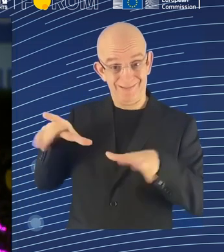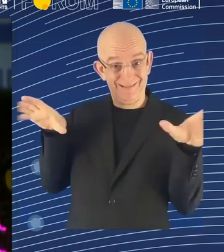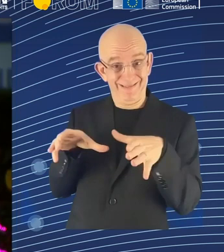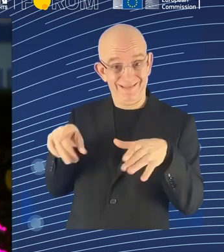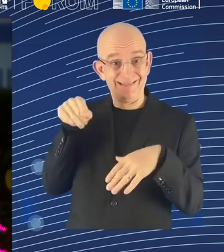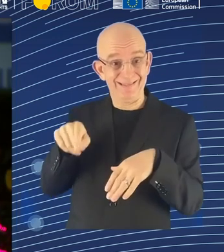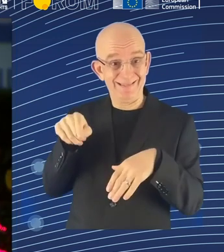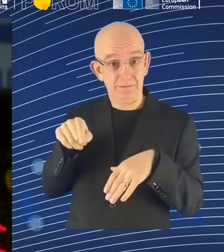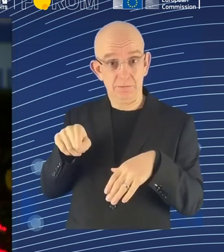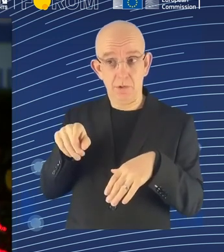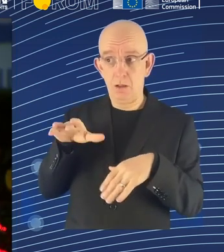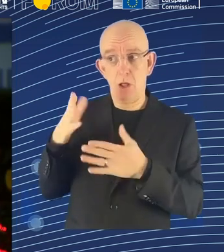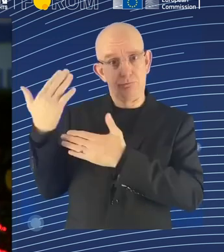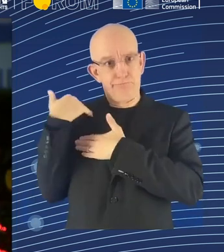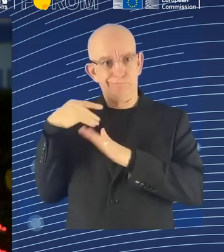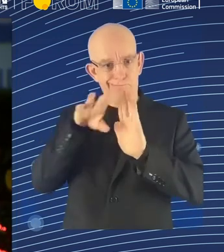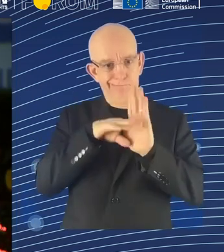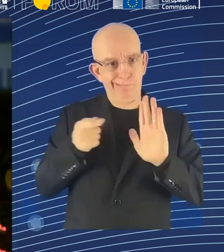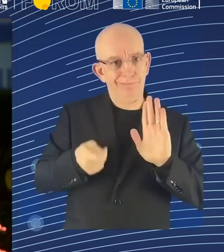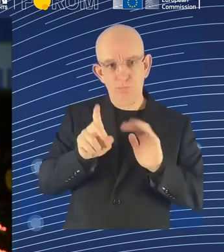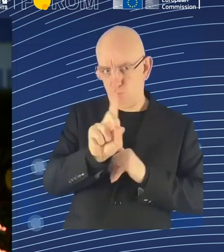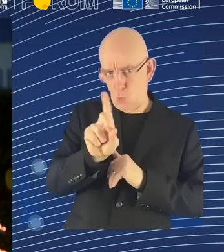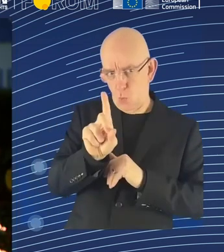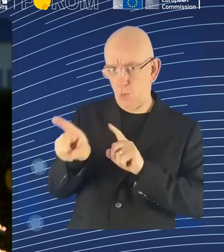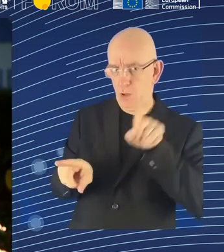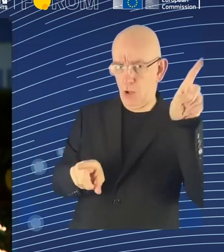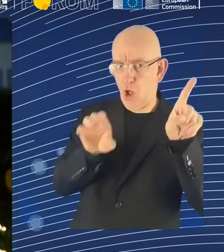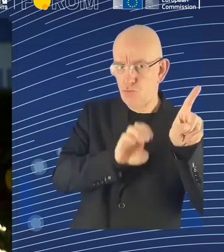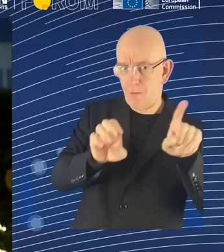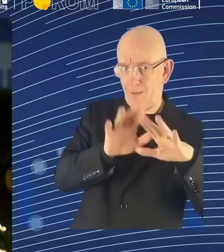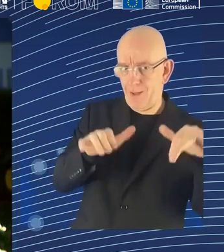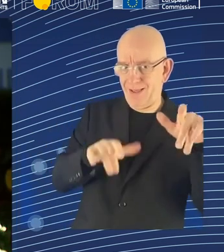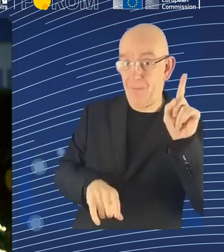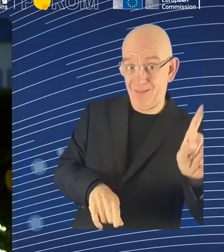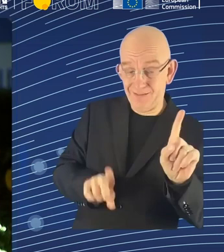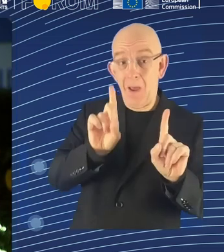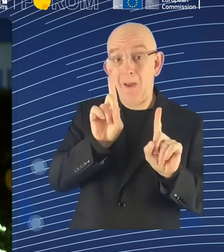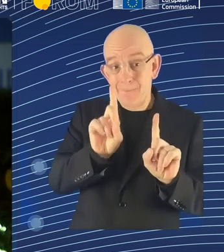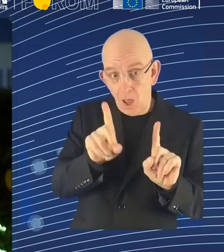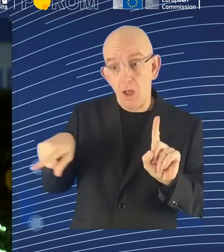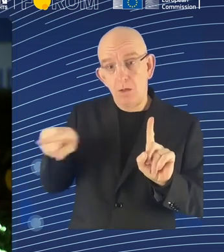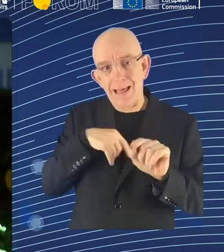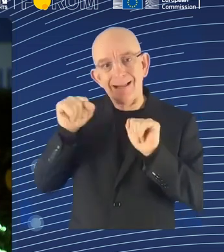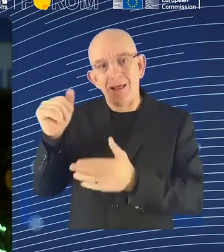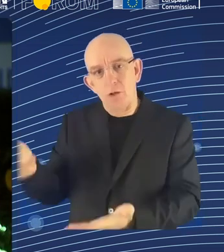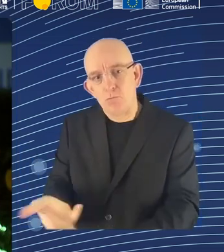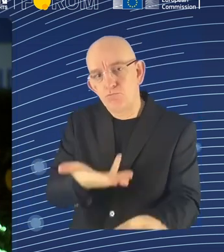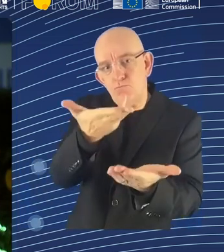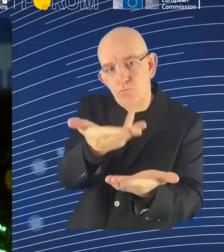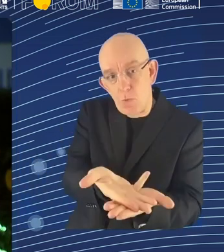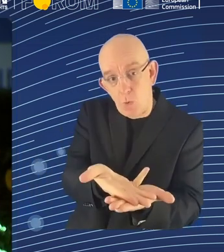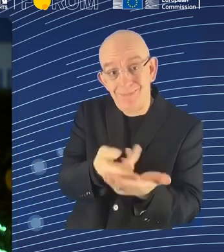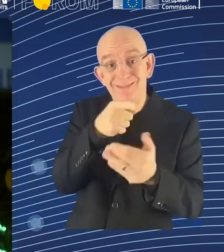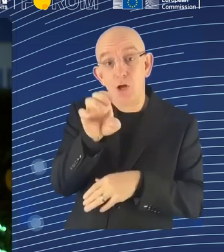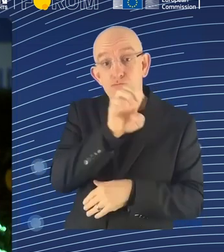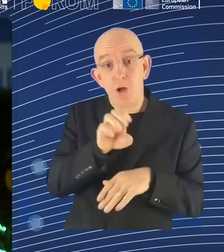under the treaties, proposes a new regulation to the legislators. It is then up to them to adopt it, modify it, amend it, and then vote